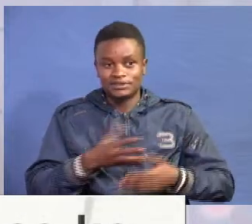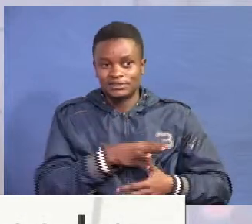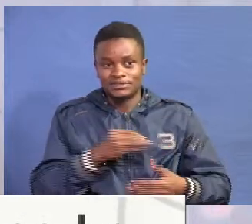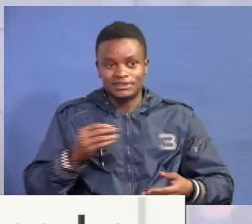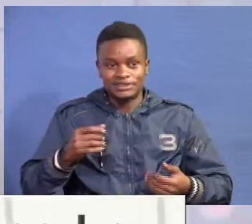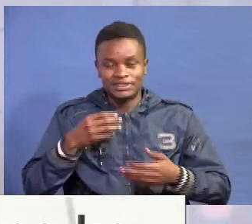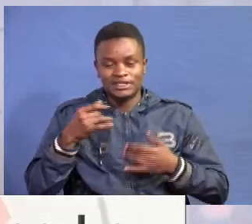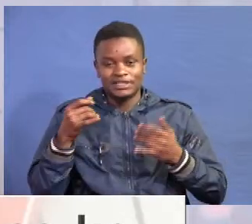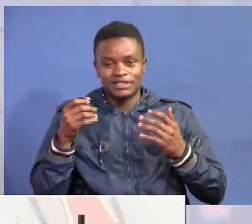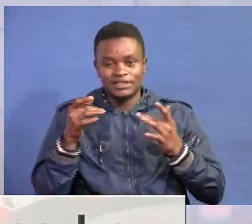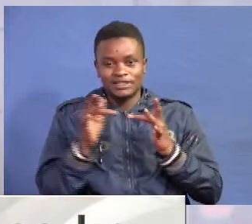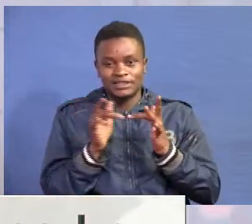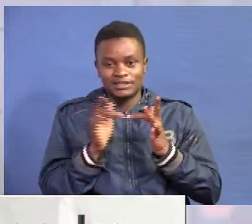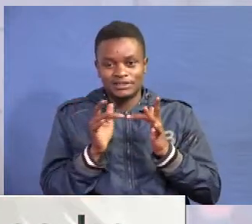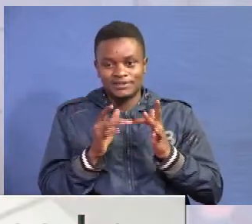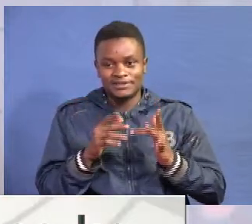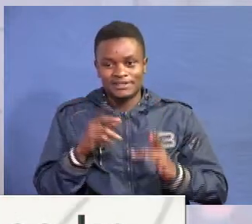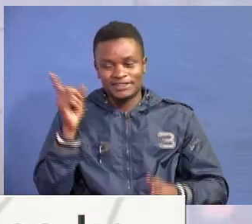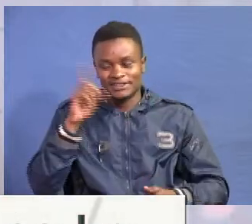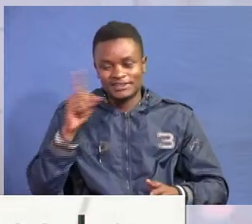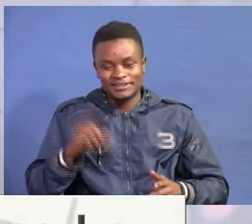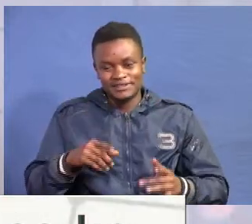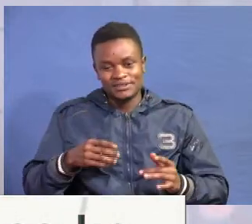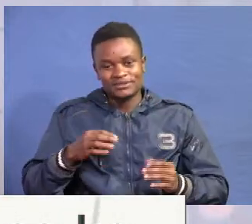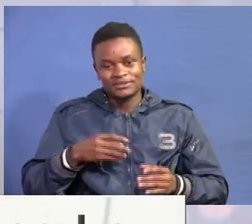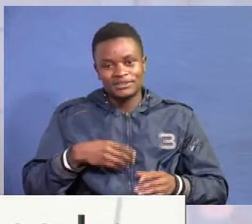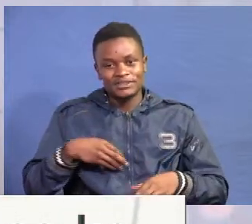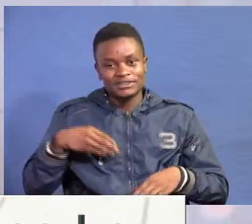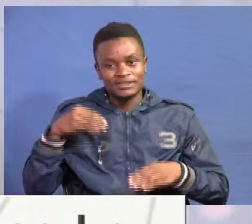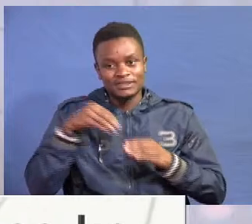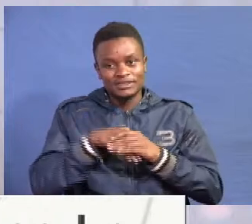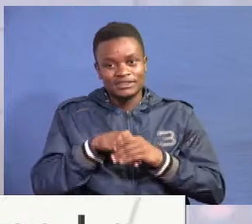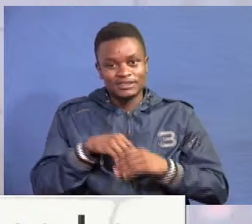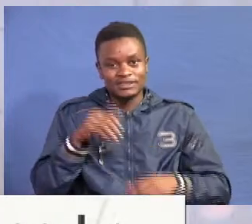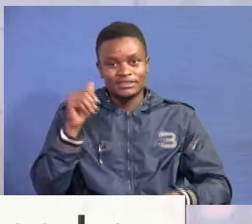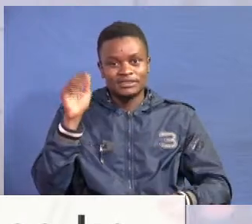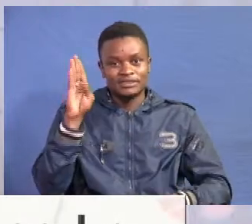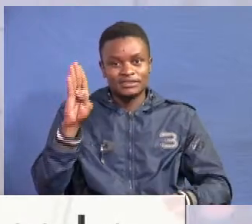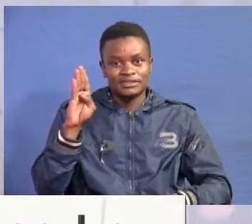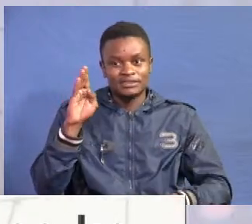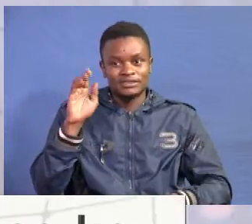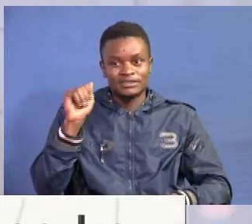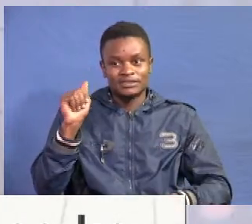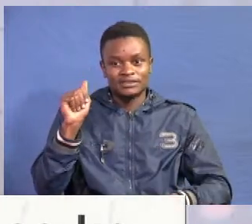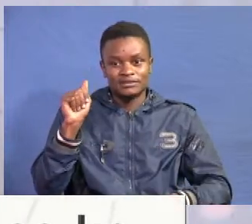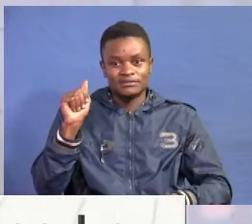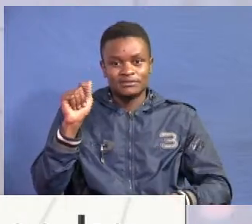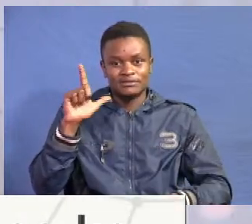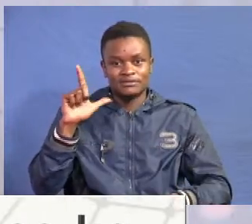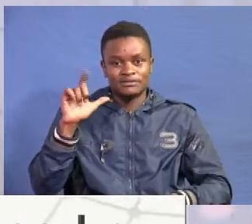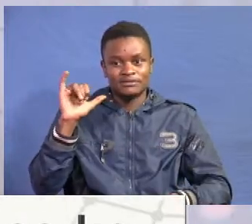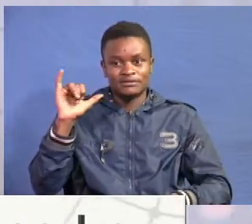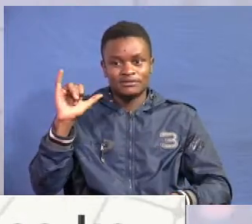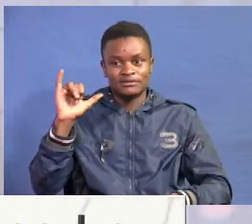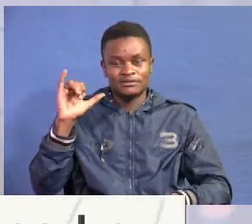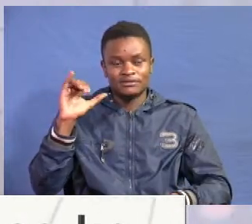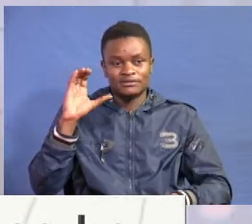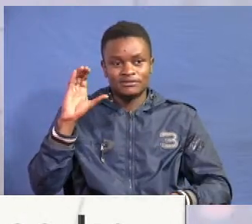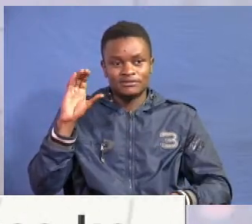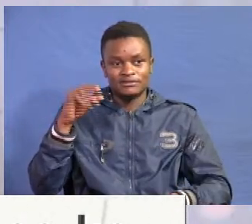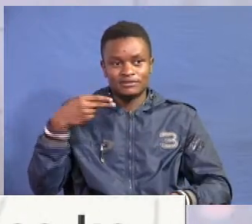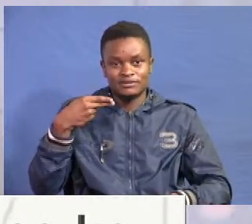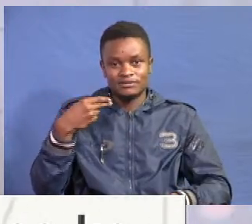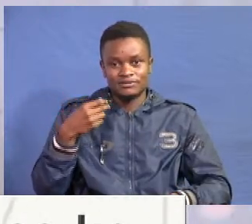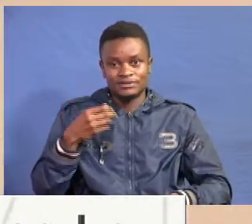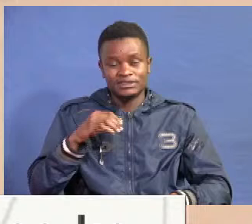a reliable power supply for residents in Balich, Sukundi Ward in Balambala Sub-County, Garissa County, that